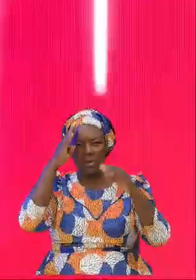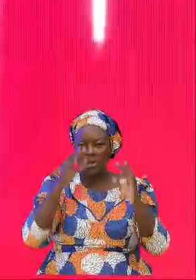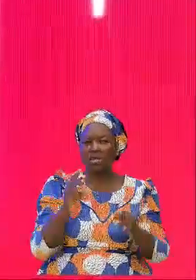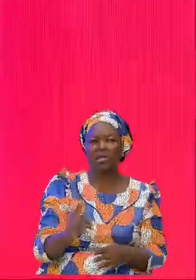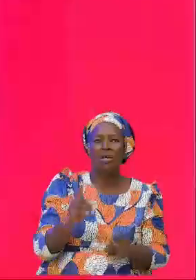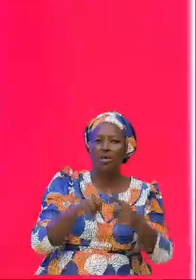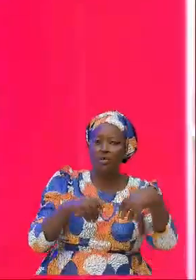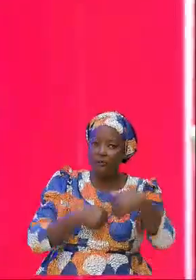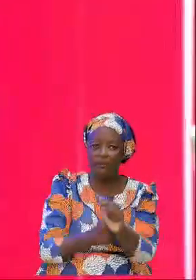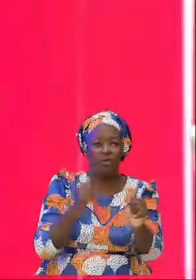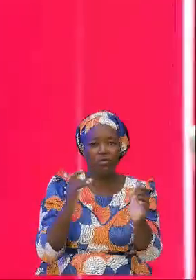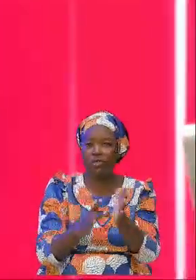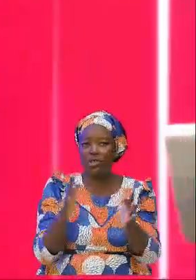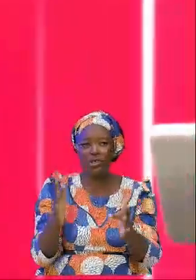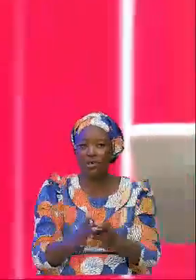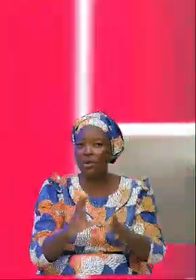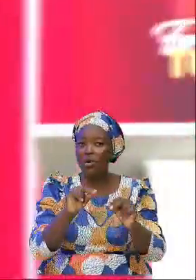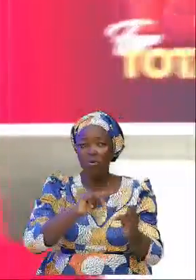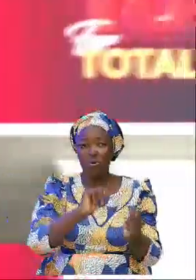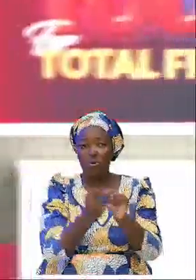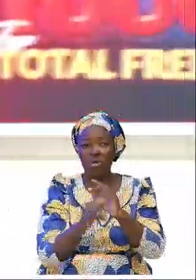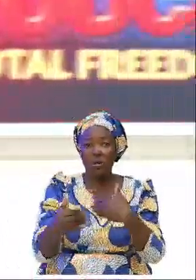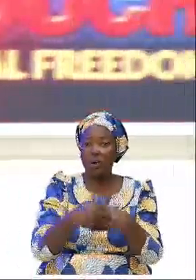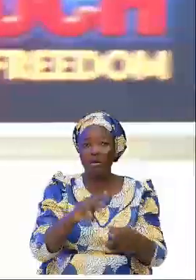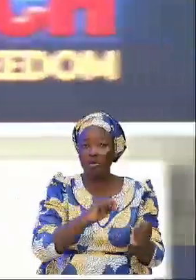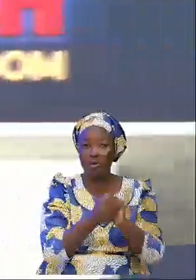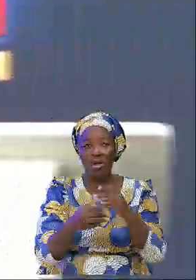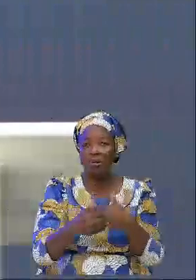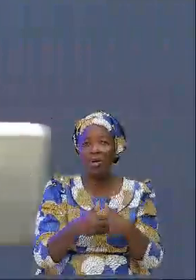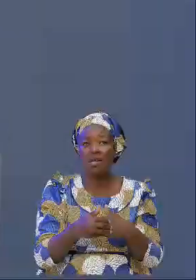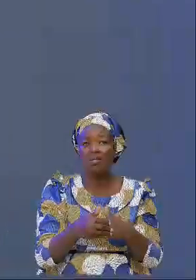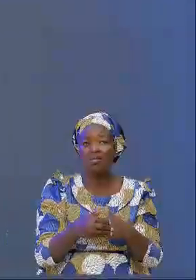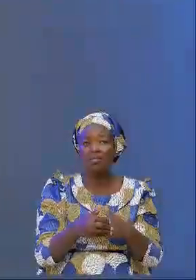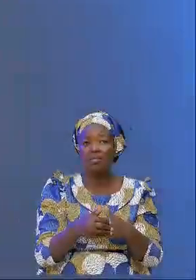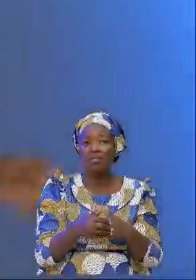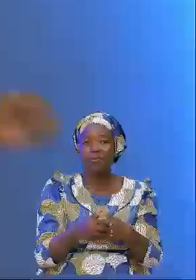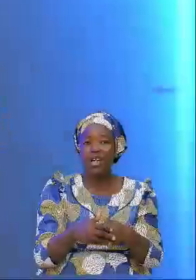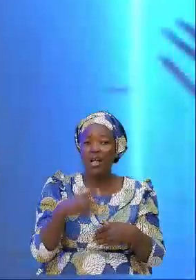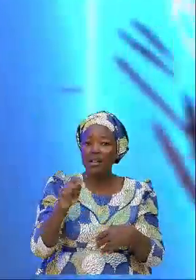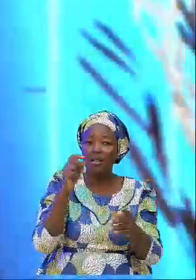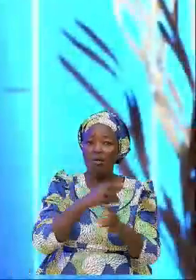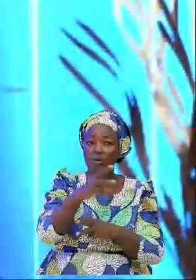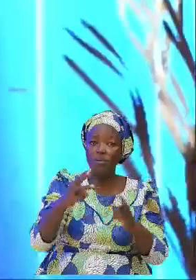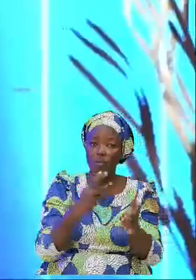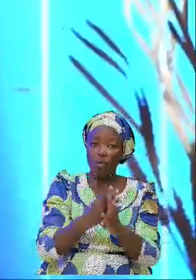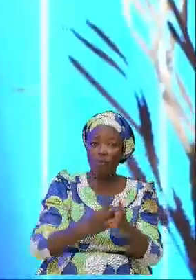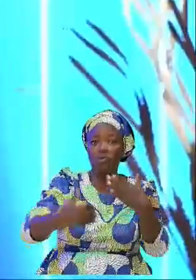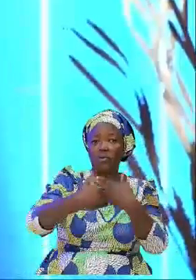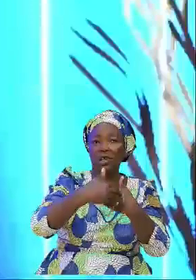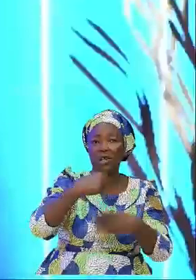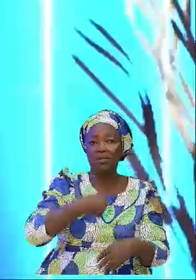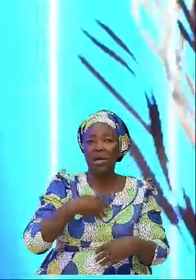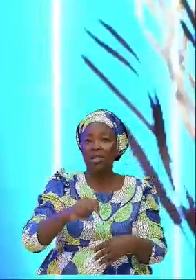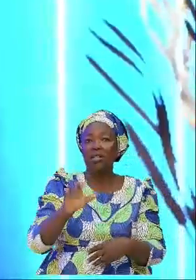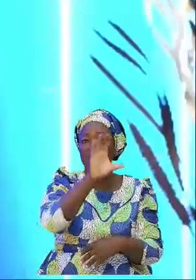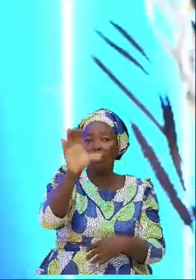You've taken a decision, I've decided to follow Jesus. No turning back, no turning